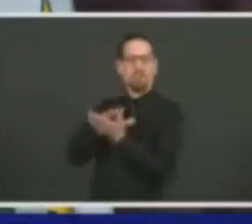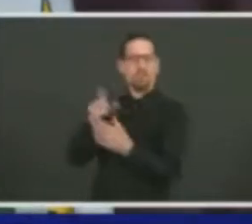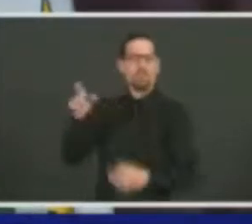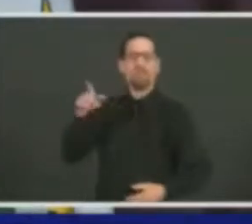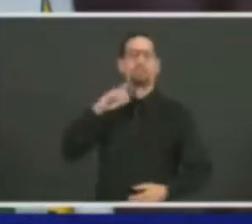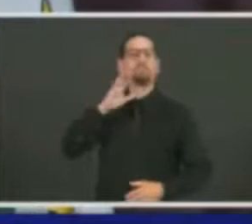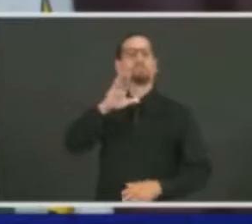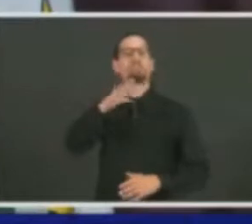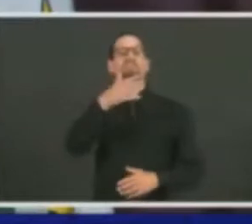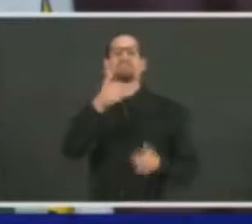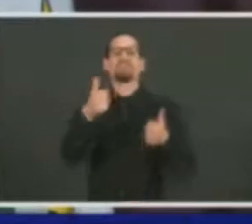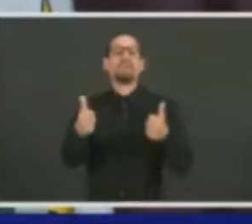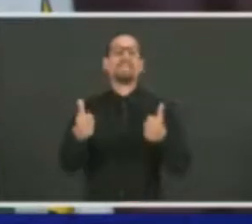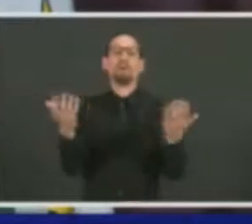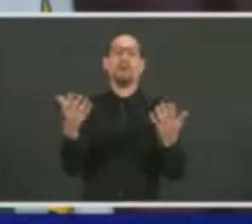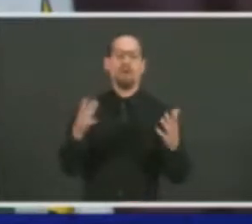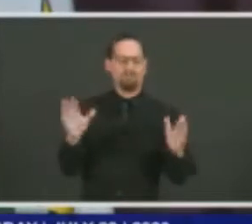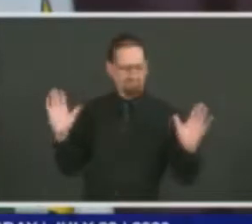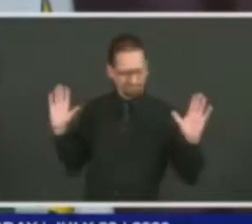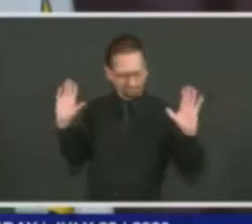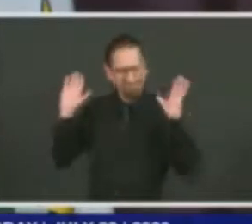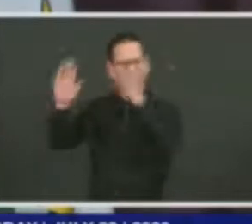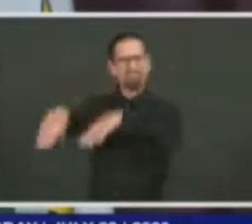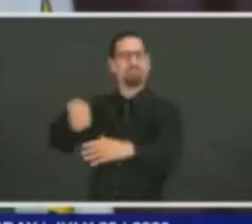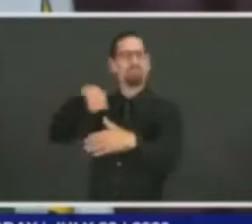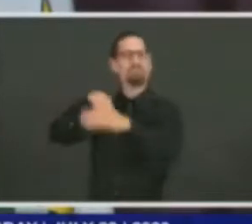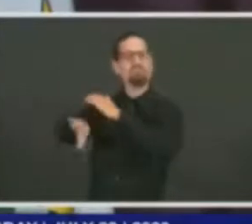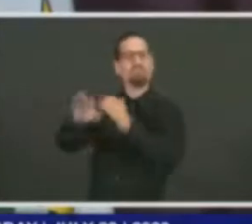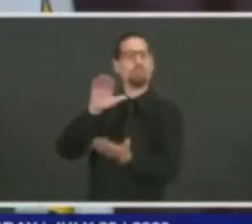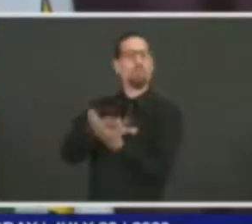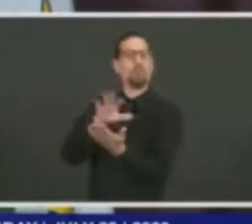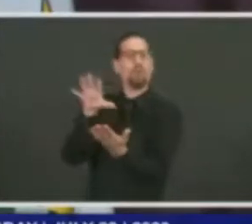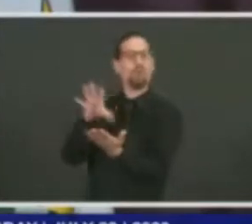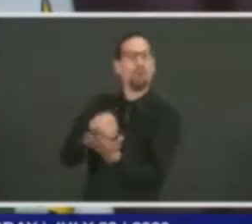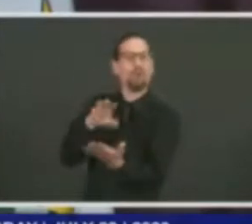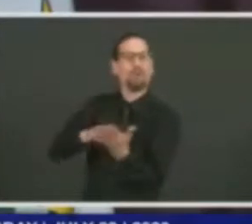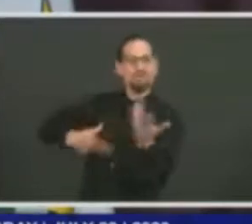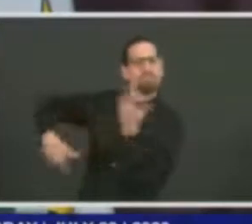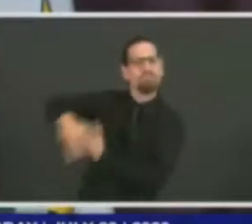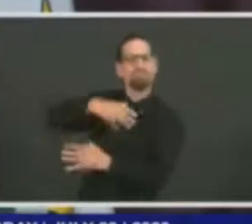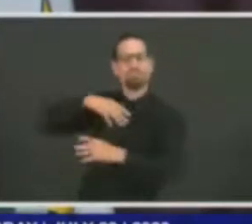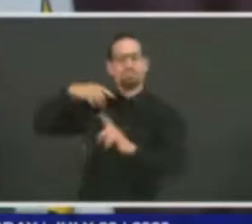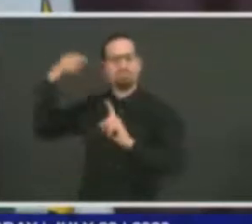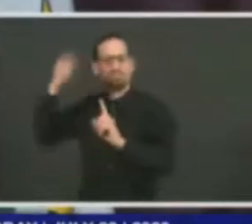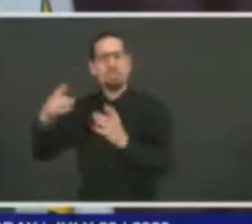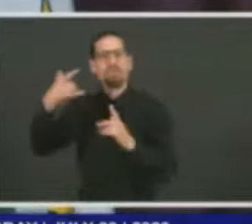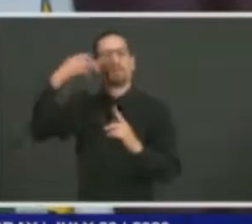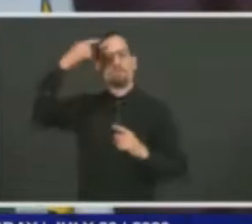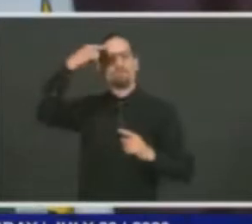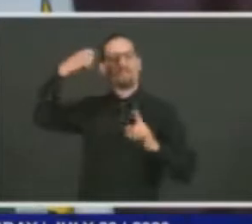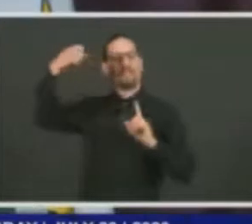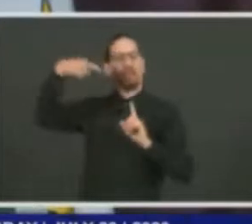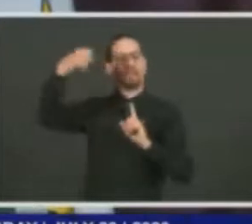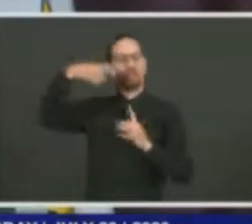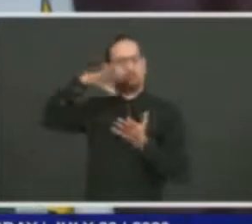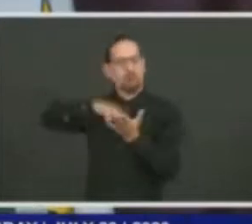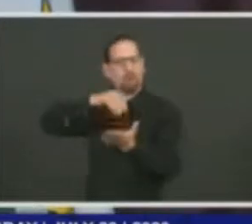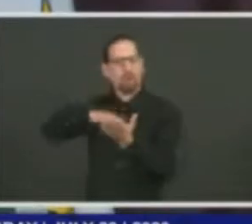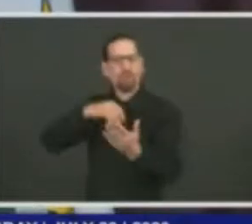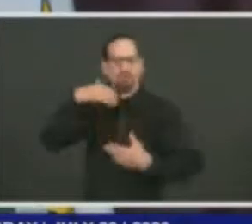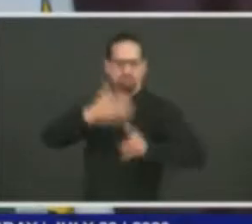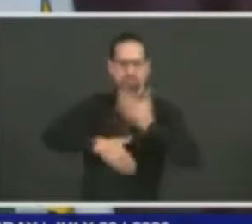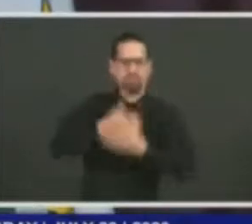Obviously, children should be learning in school. It's better for their brain development, their